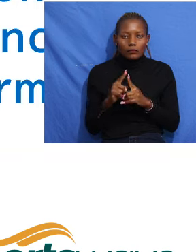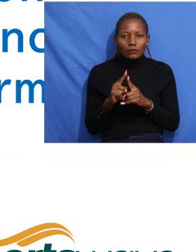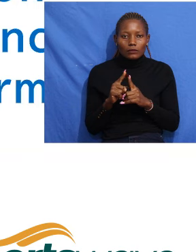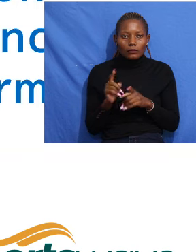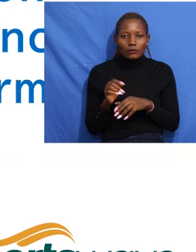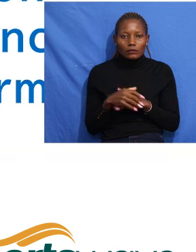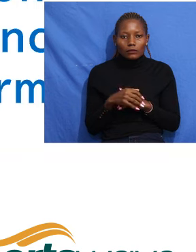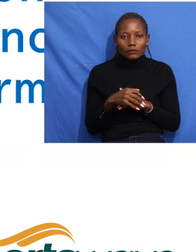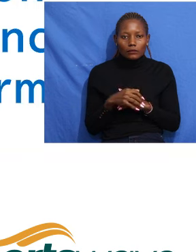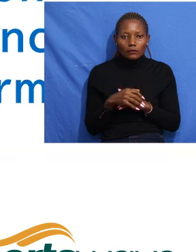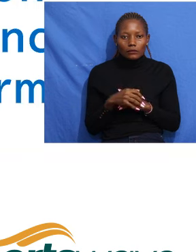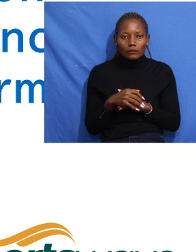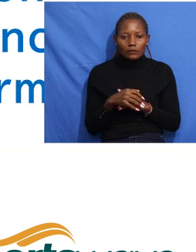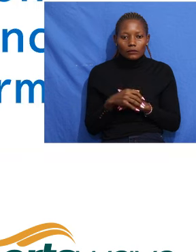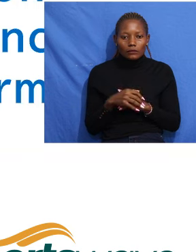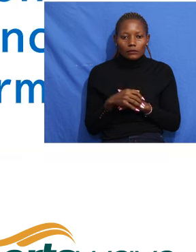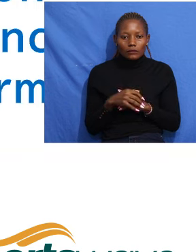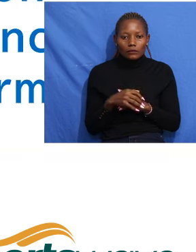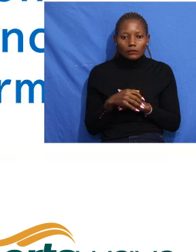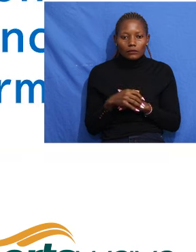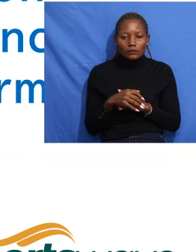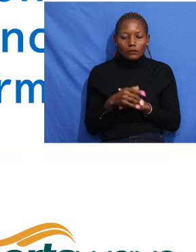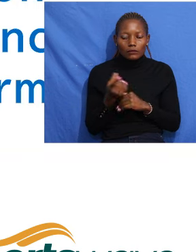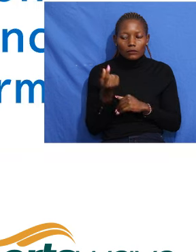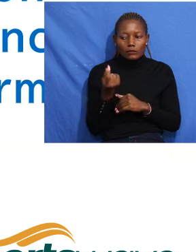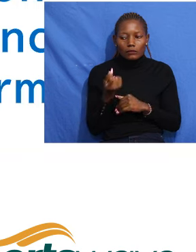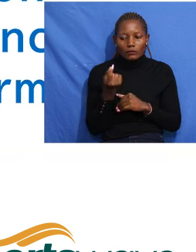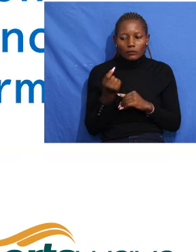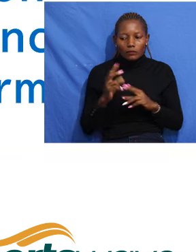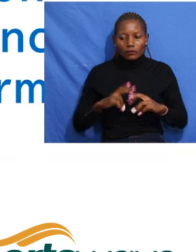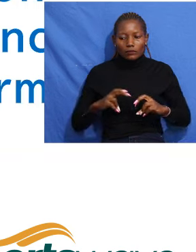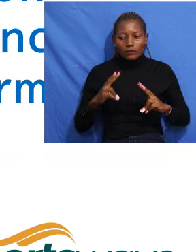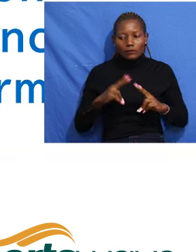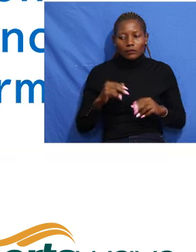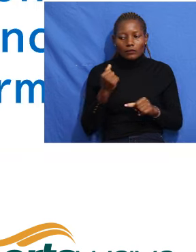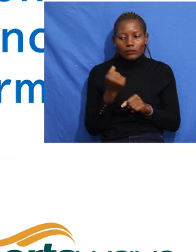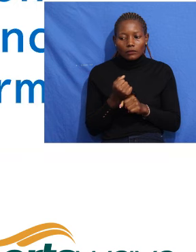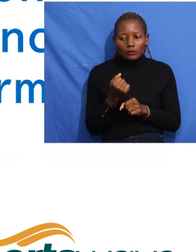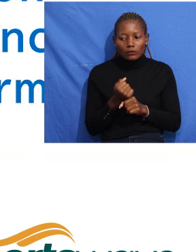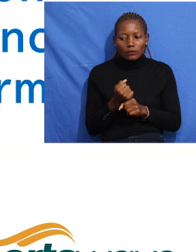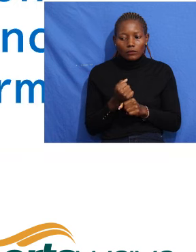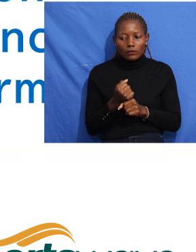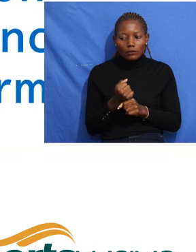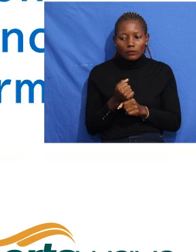there are little research done on the